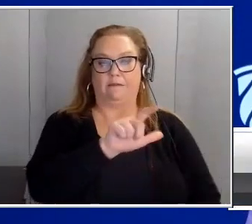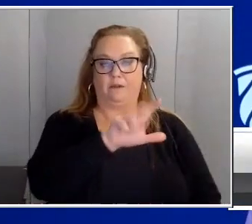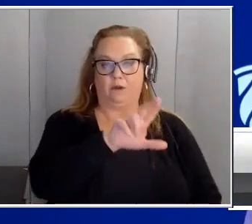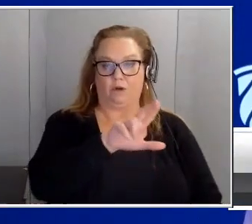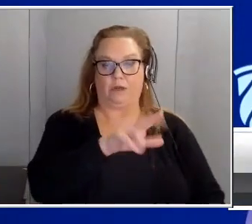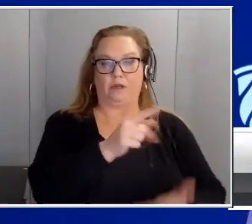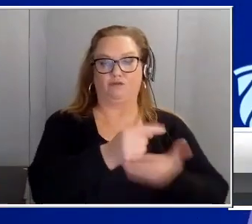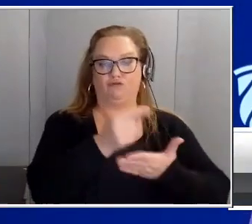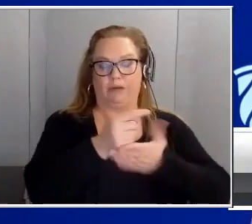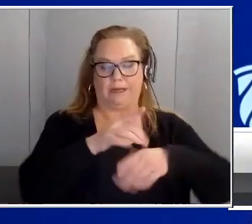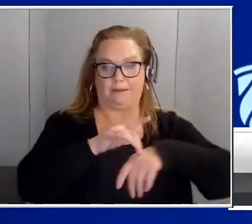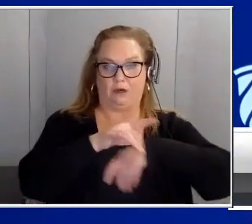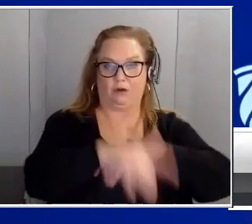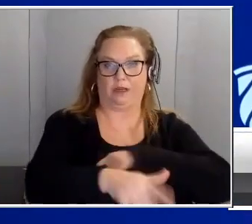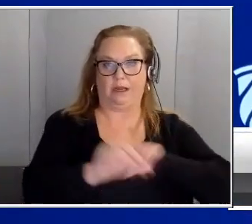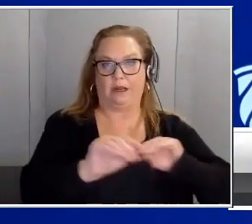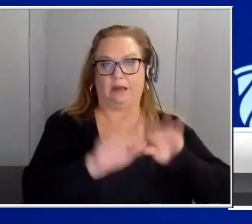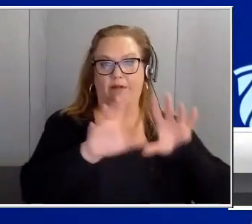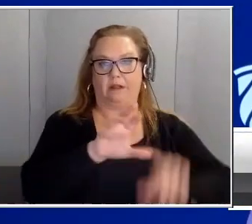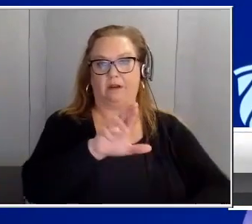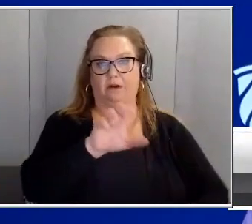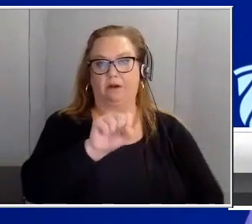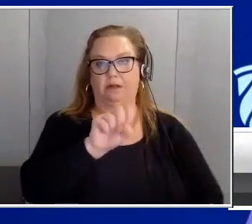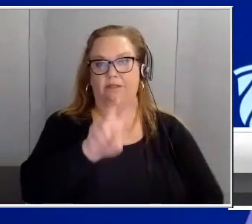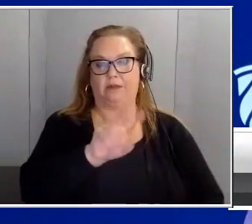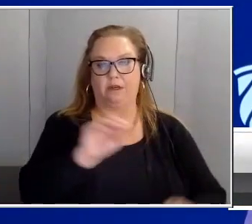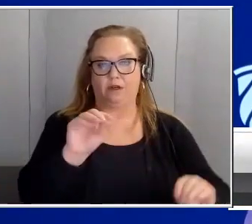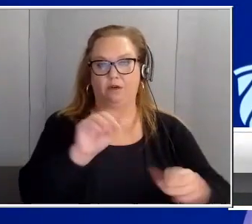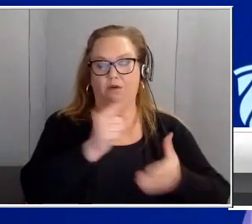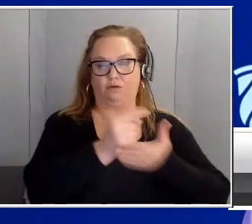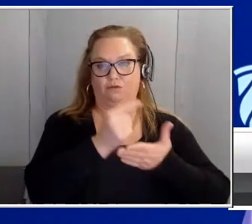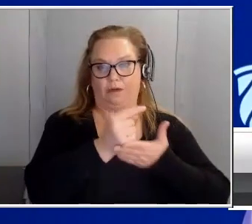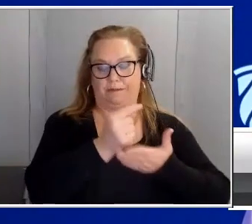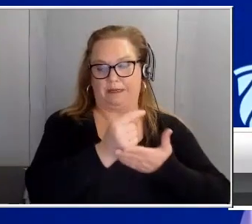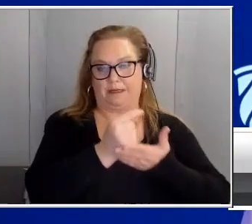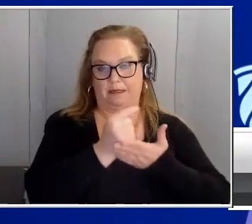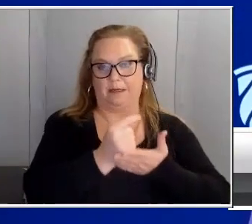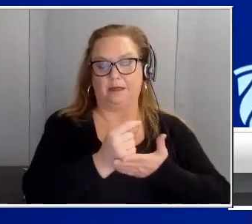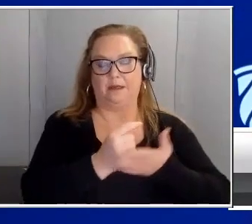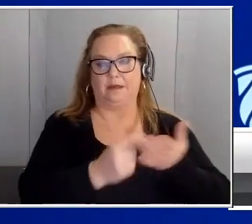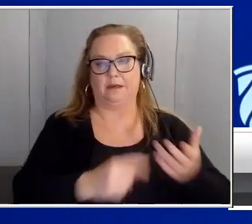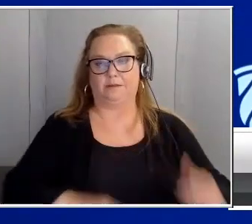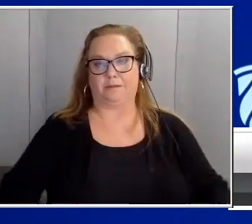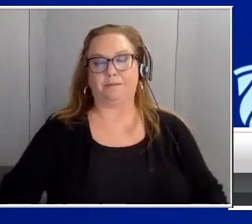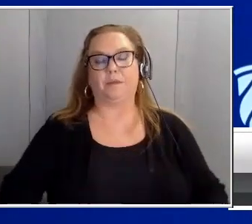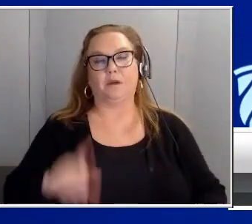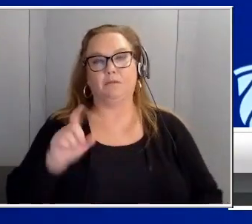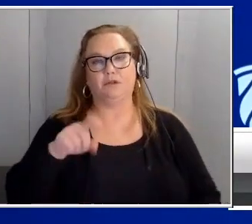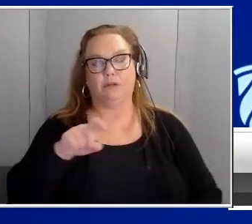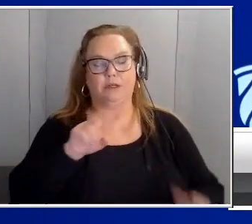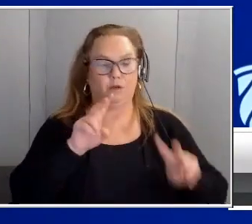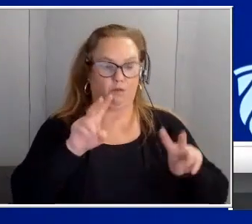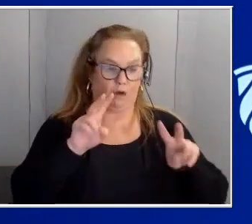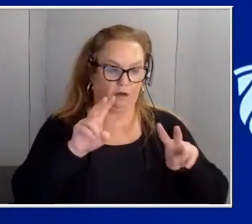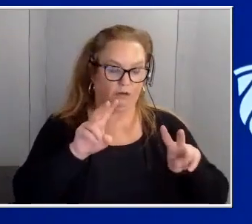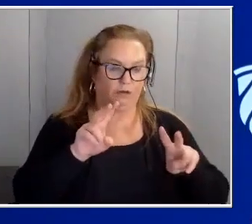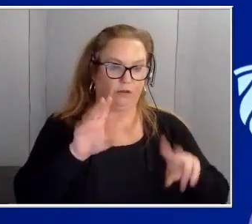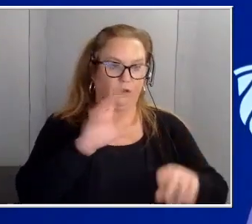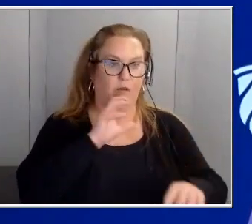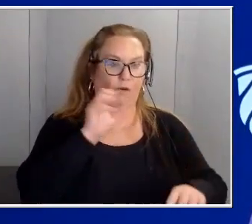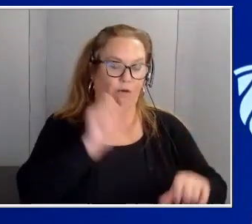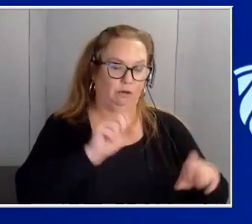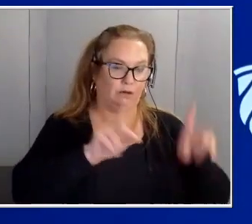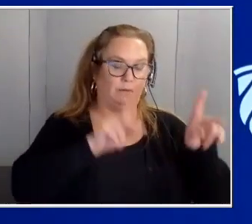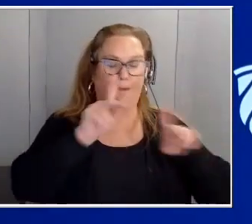treatment early. Obviously for RSV, there is no treatment other than supportive care at this point, but you need to watch, especially those older